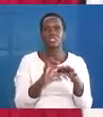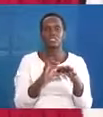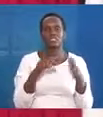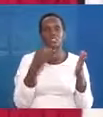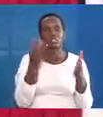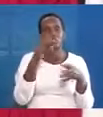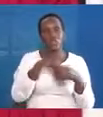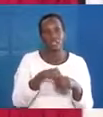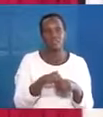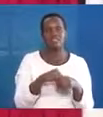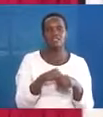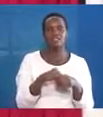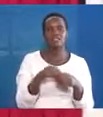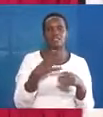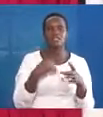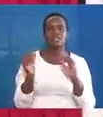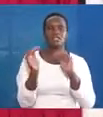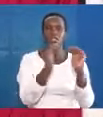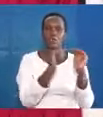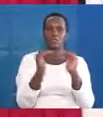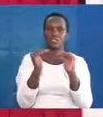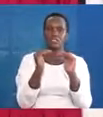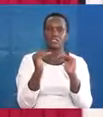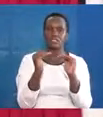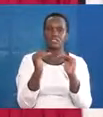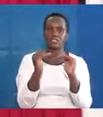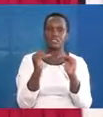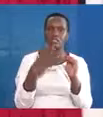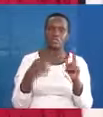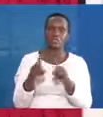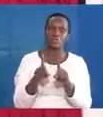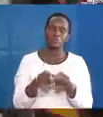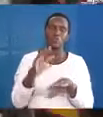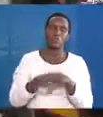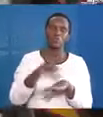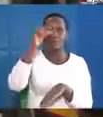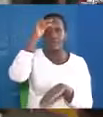inclusivity, equity, and good governance.